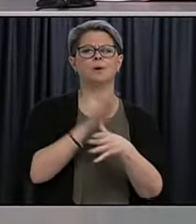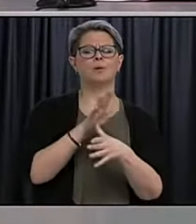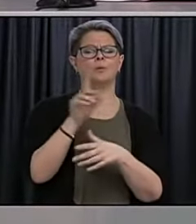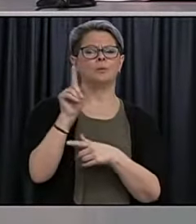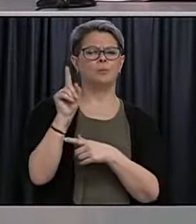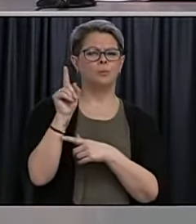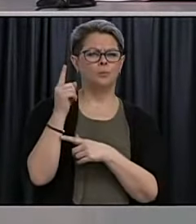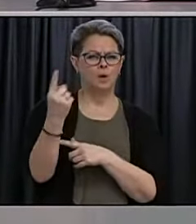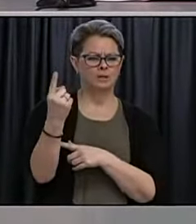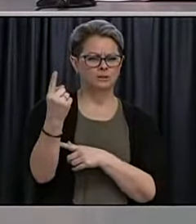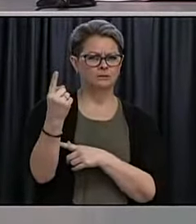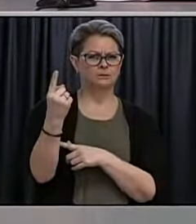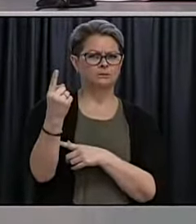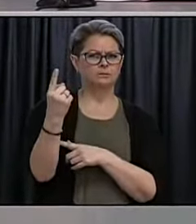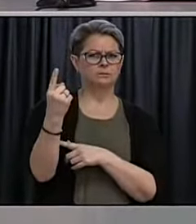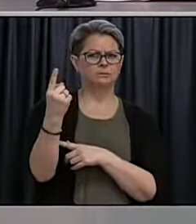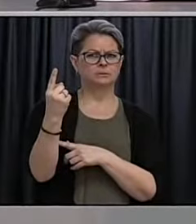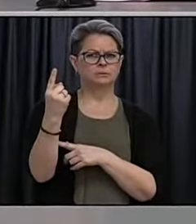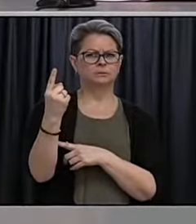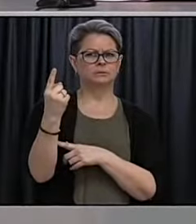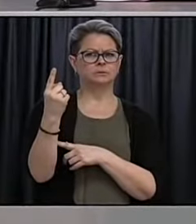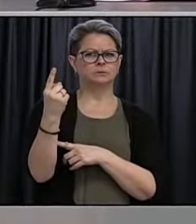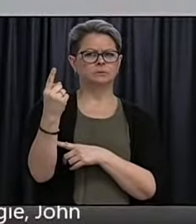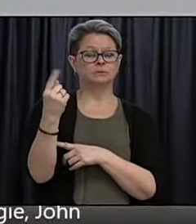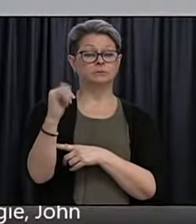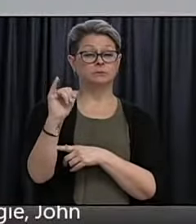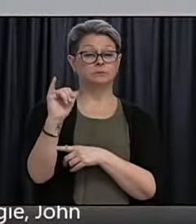still the case, if they will receive it by end of day today.